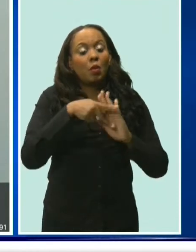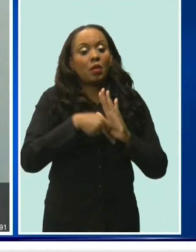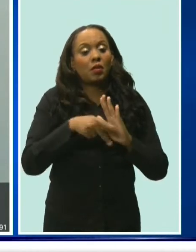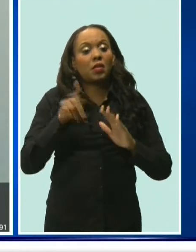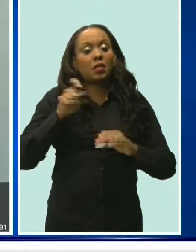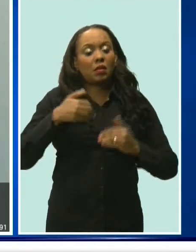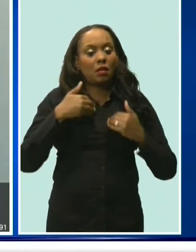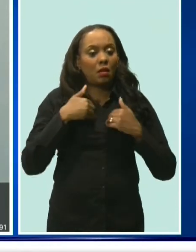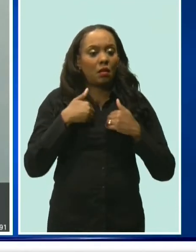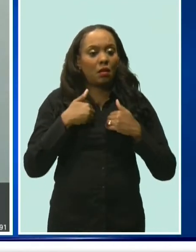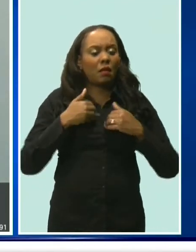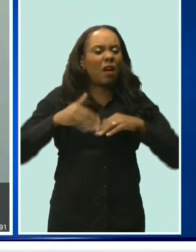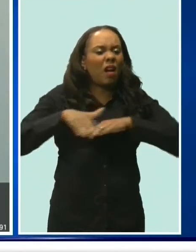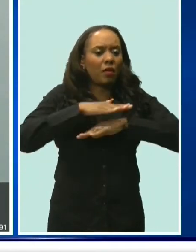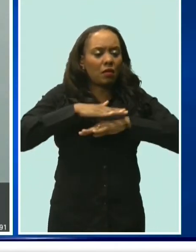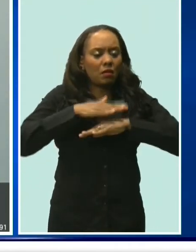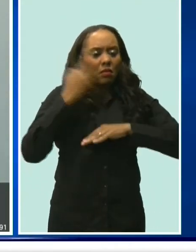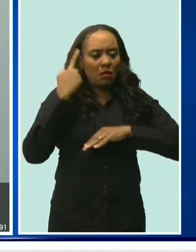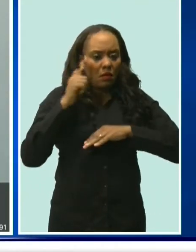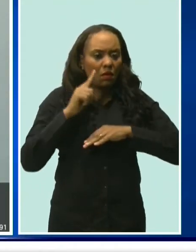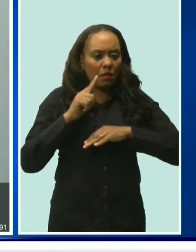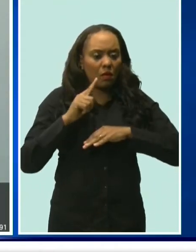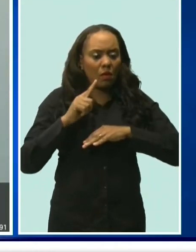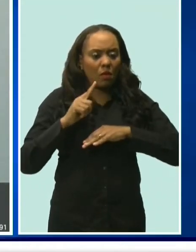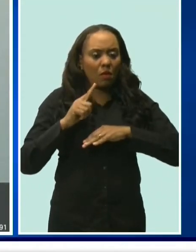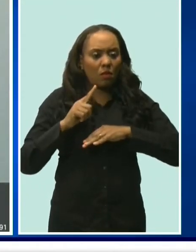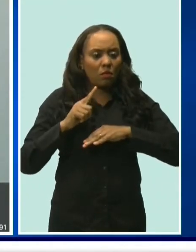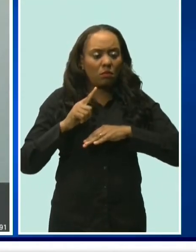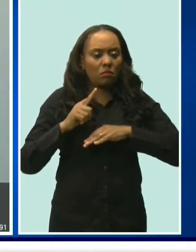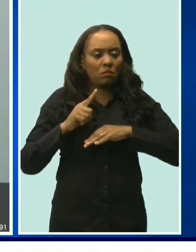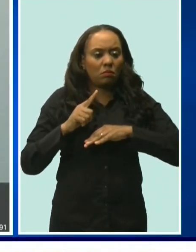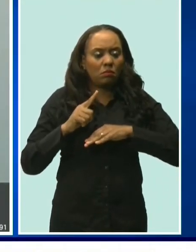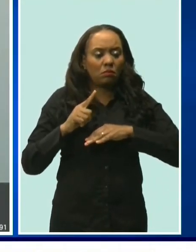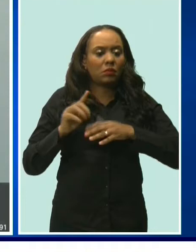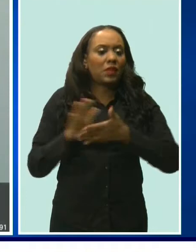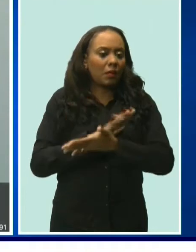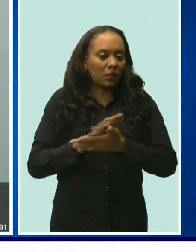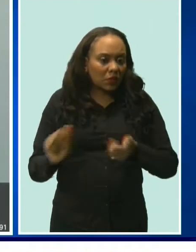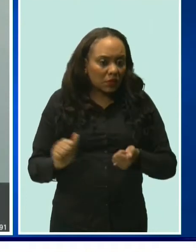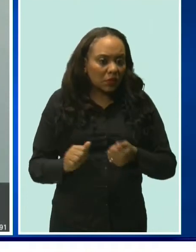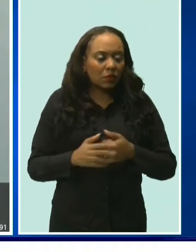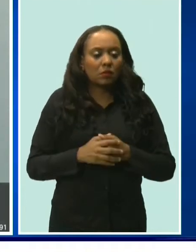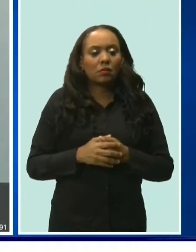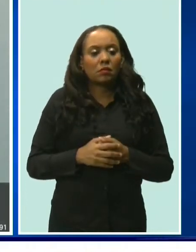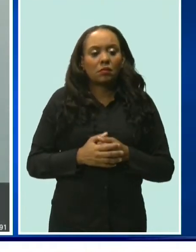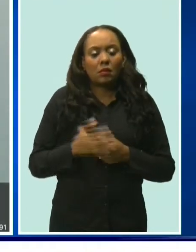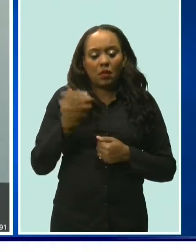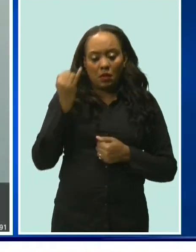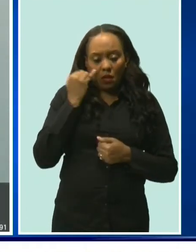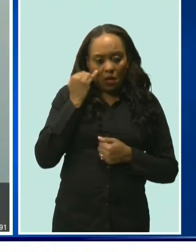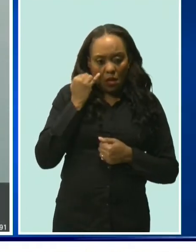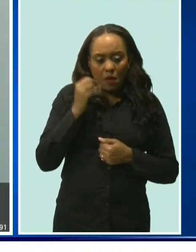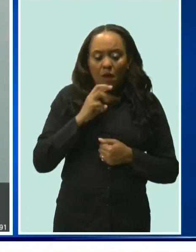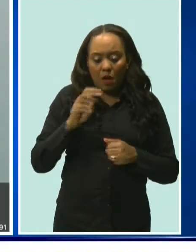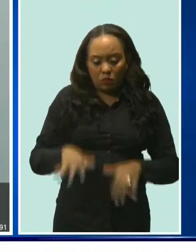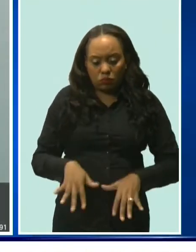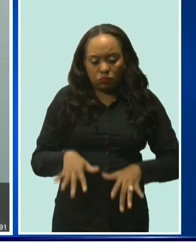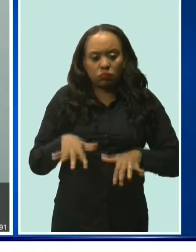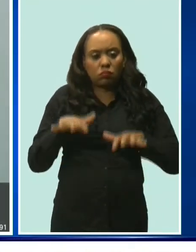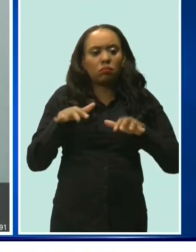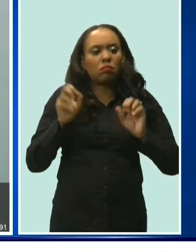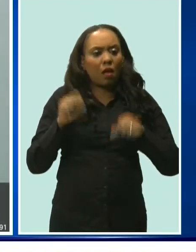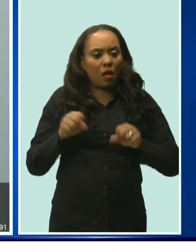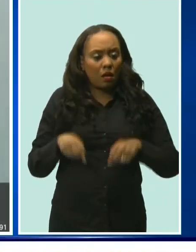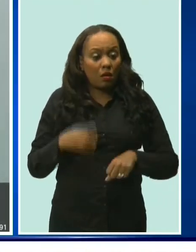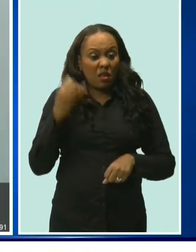the contents, you will also get damage against the water for those. Businesses that have the cover could also